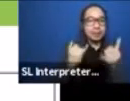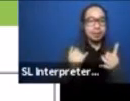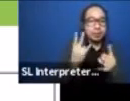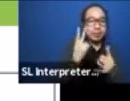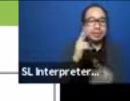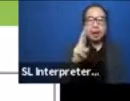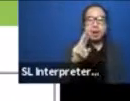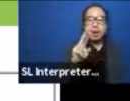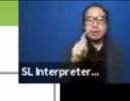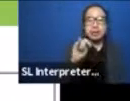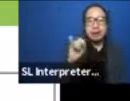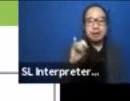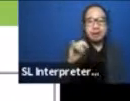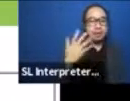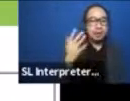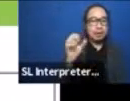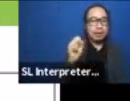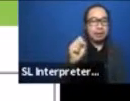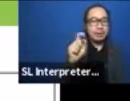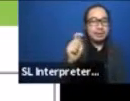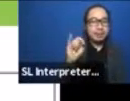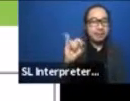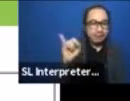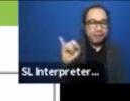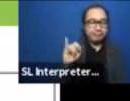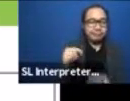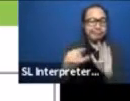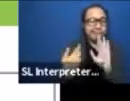STI symptoms was also high,